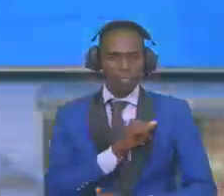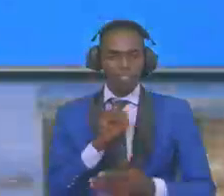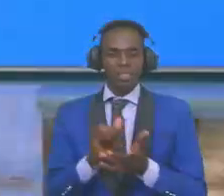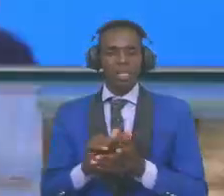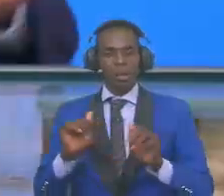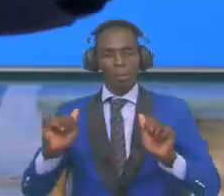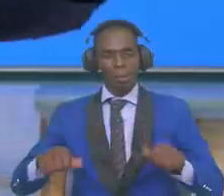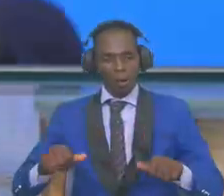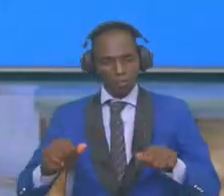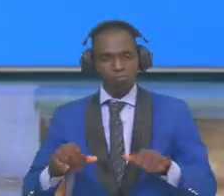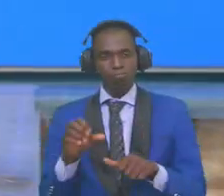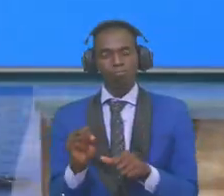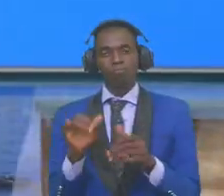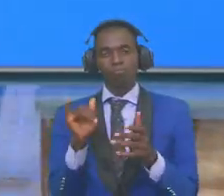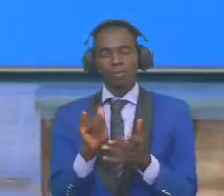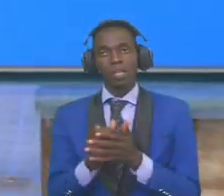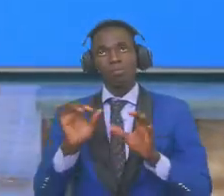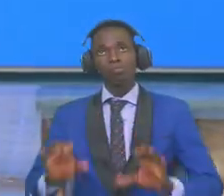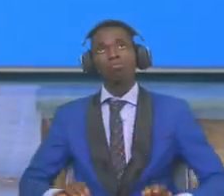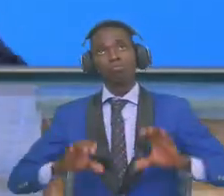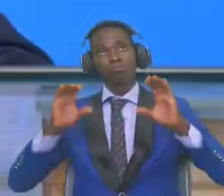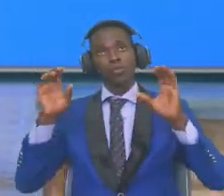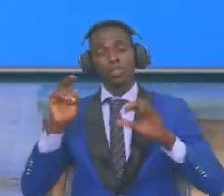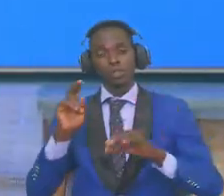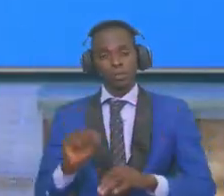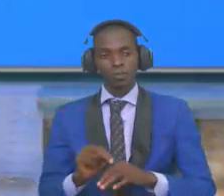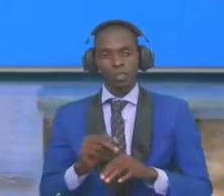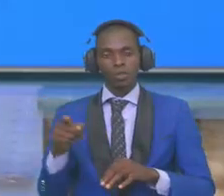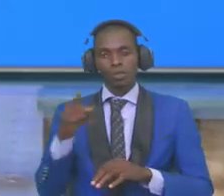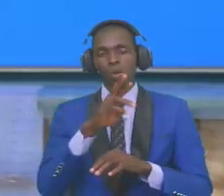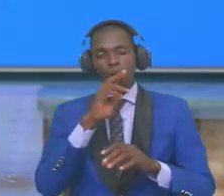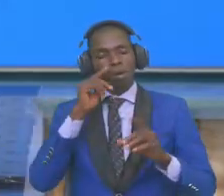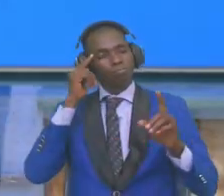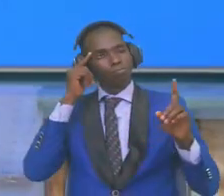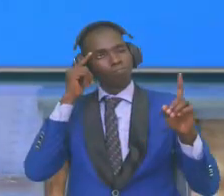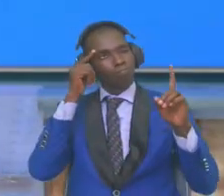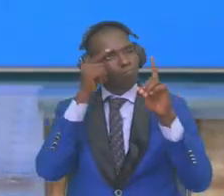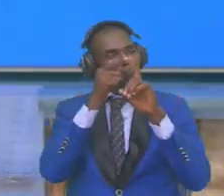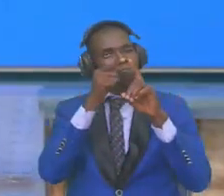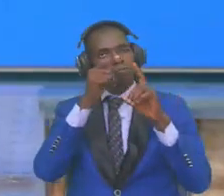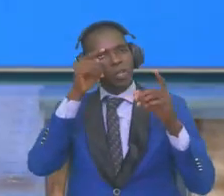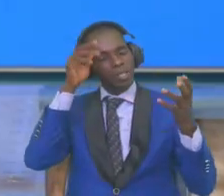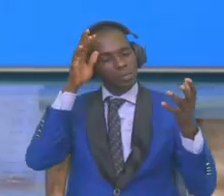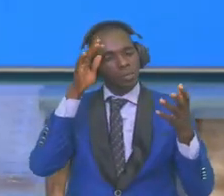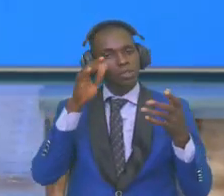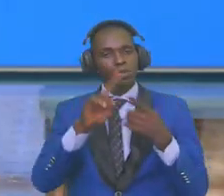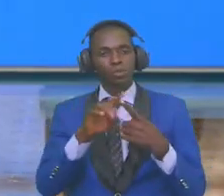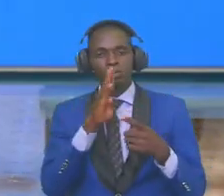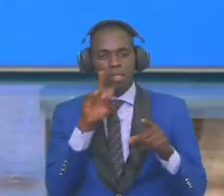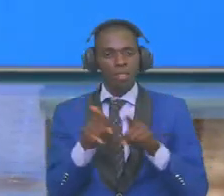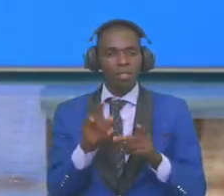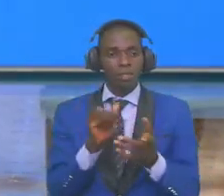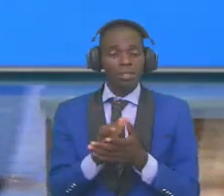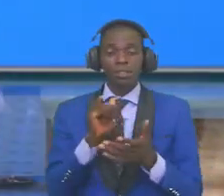possibility, that consecration, I'm aiming for that. And that is what makes us